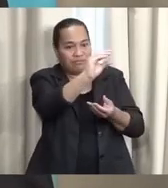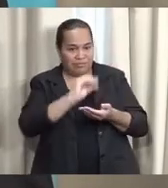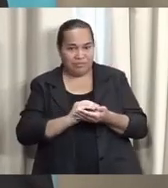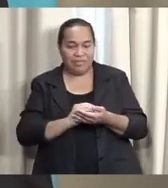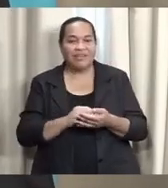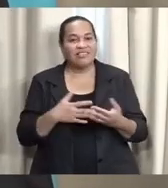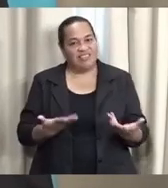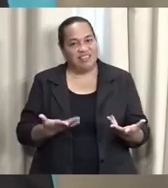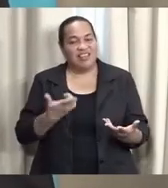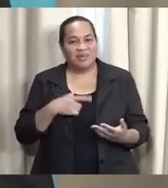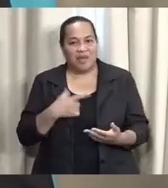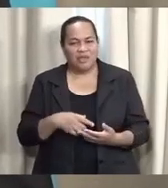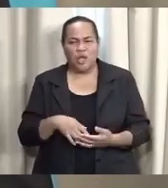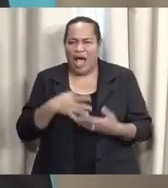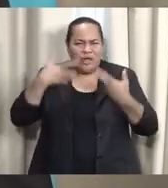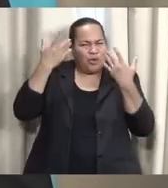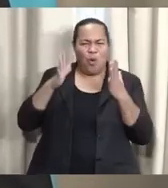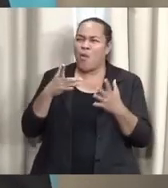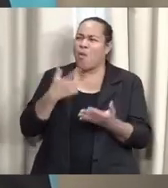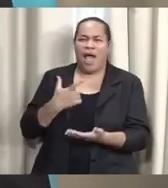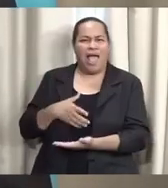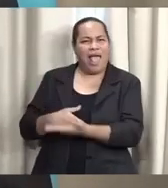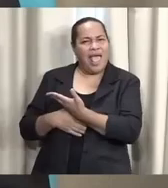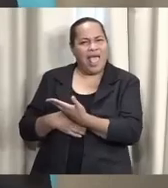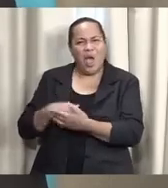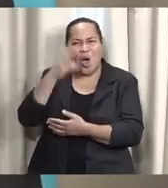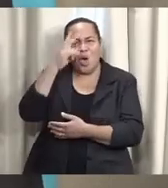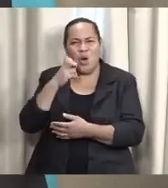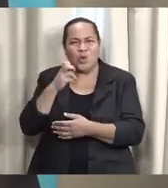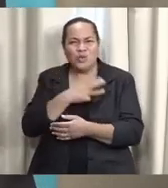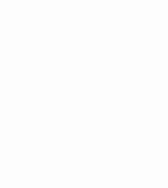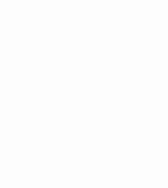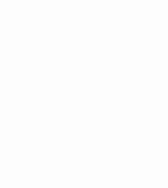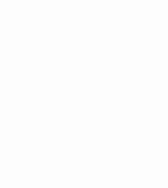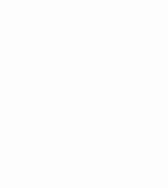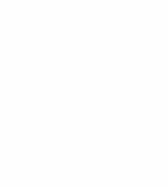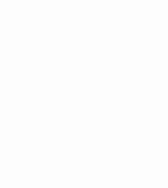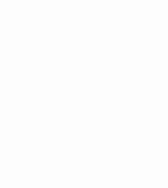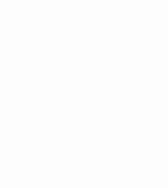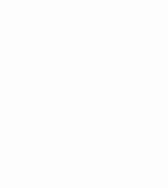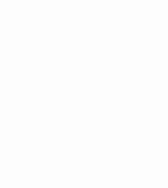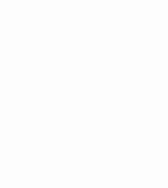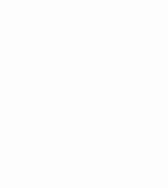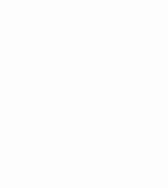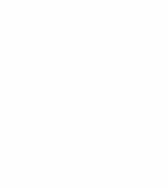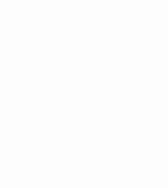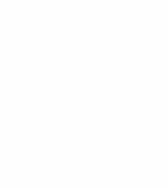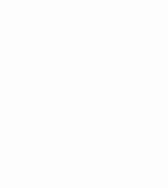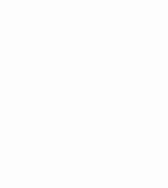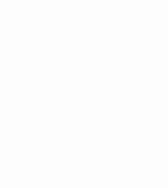I do not know where she is coming from I have heard from both the pigeon rotation and the Fiji teachers